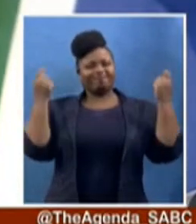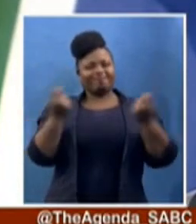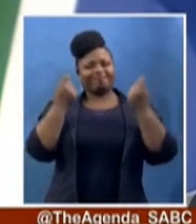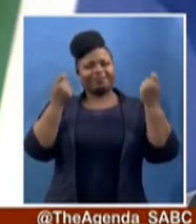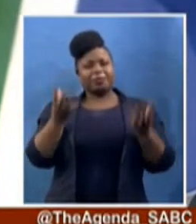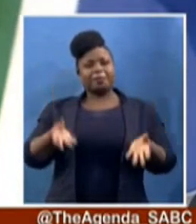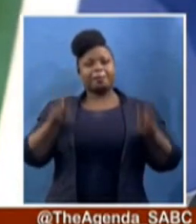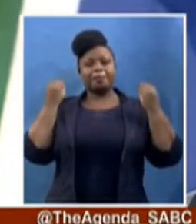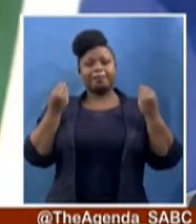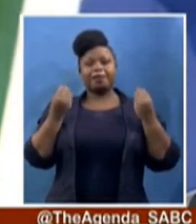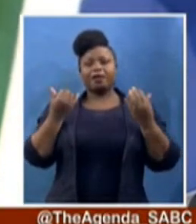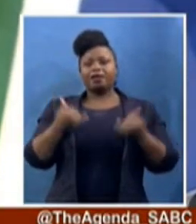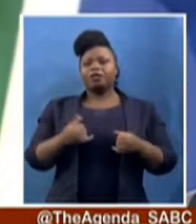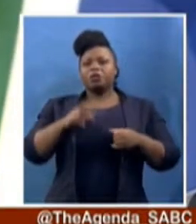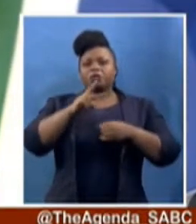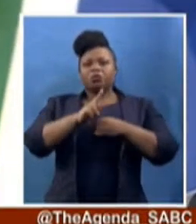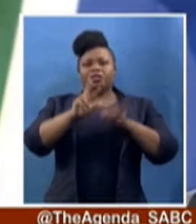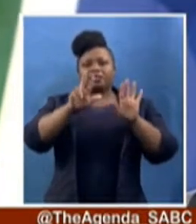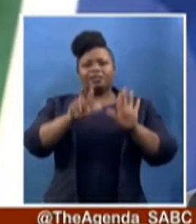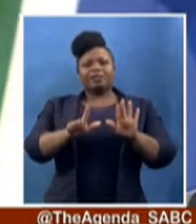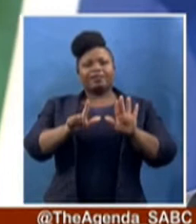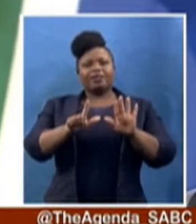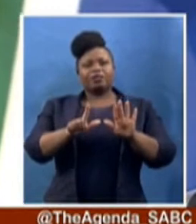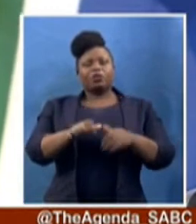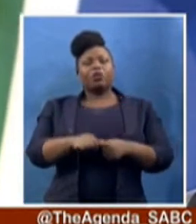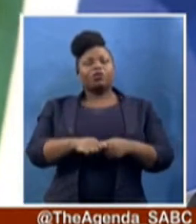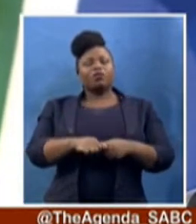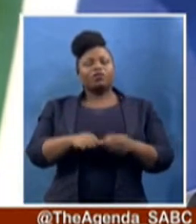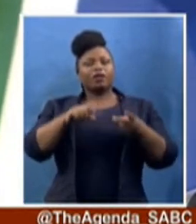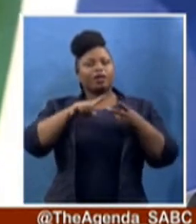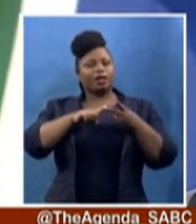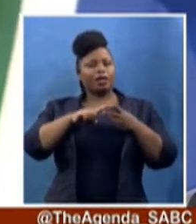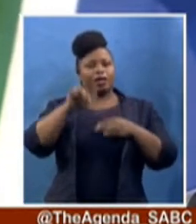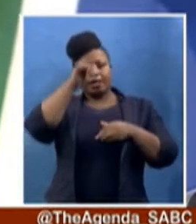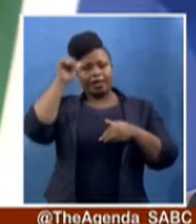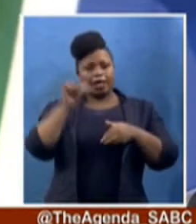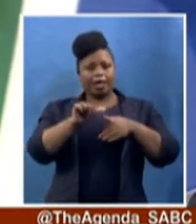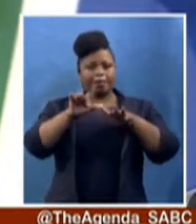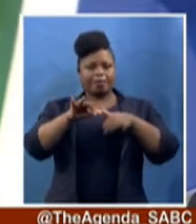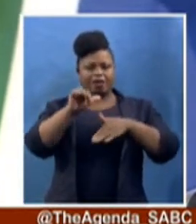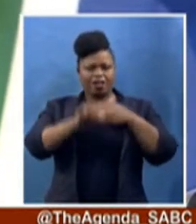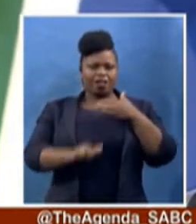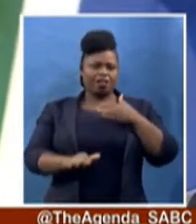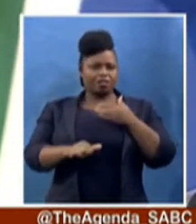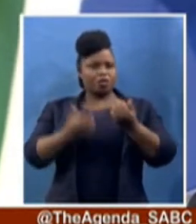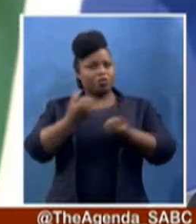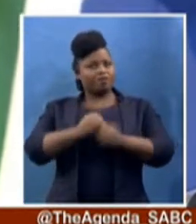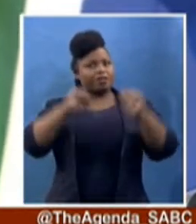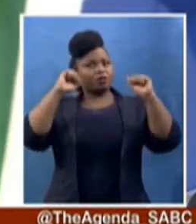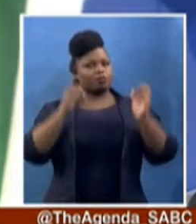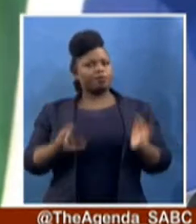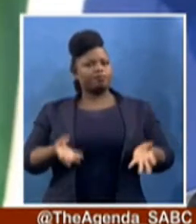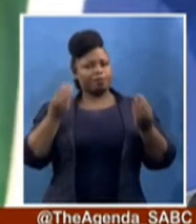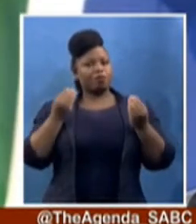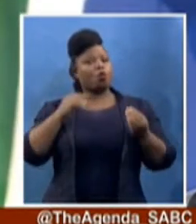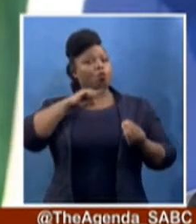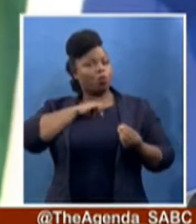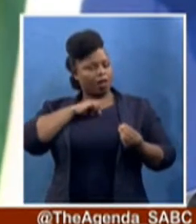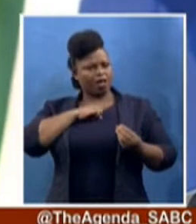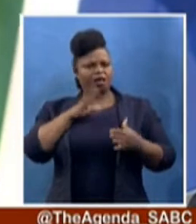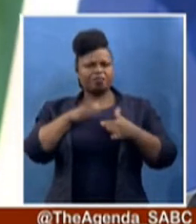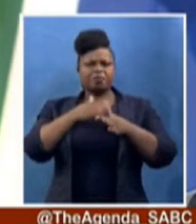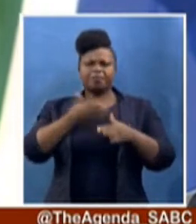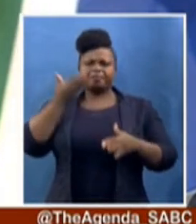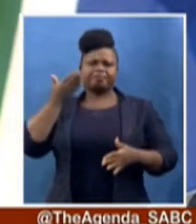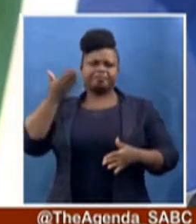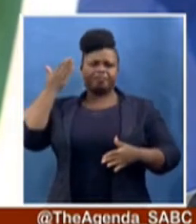April, is in large measure the result of the struggles that were waged by the women